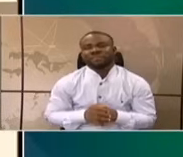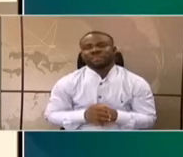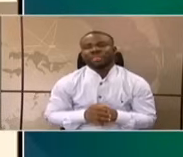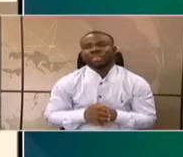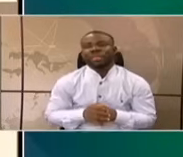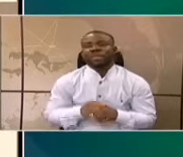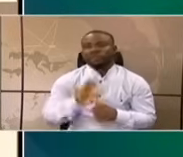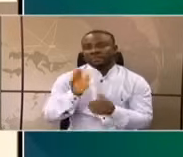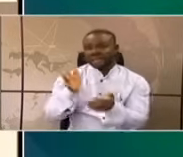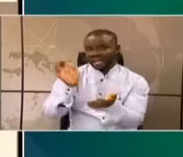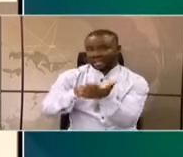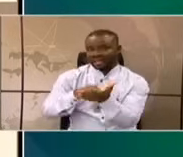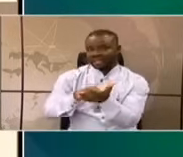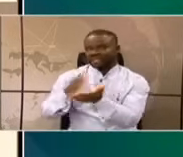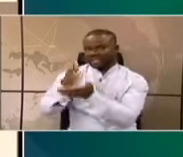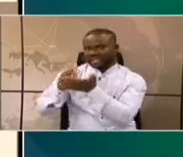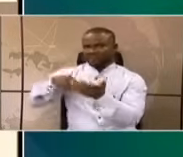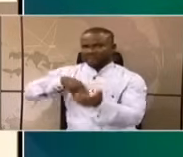Anybody be a can